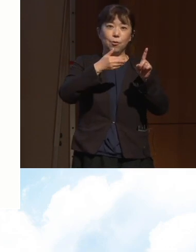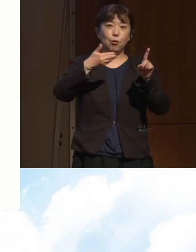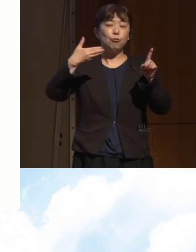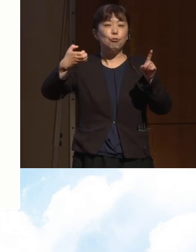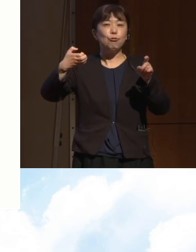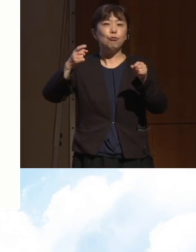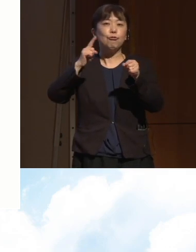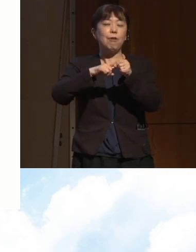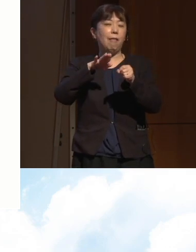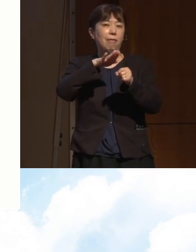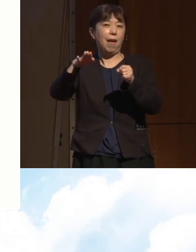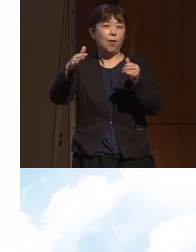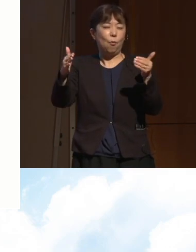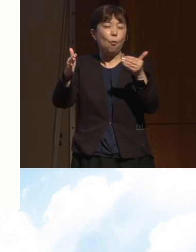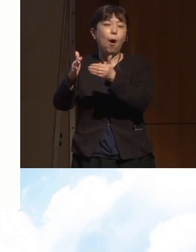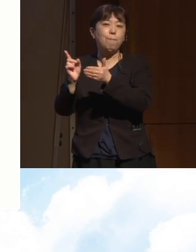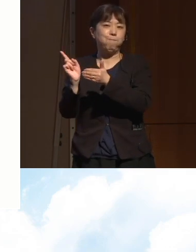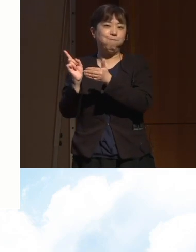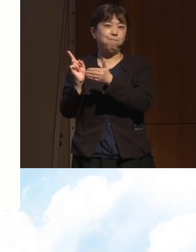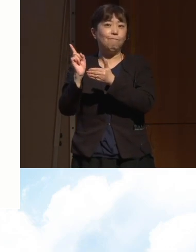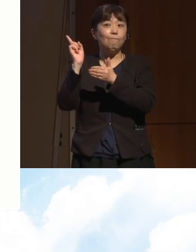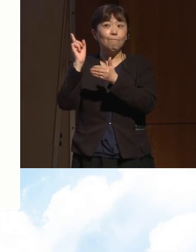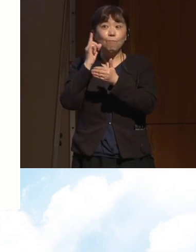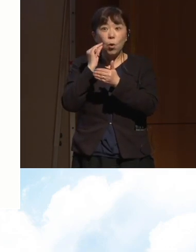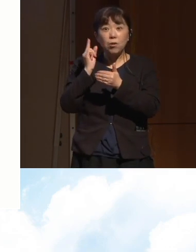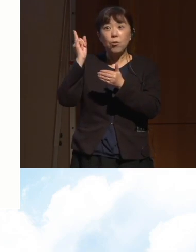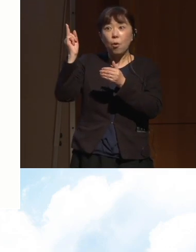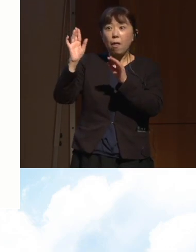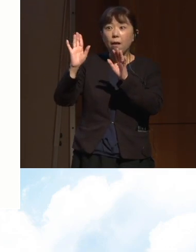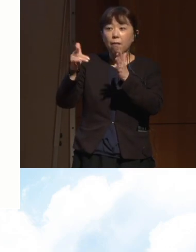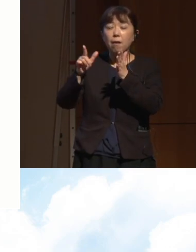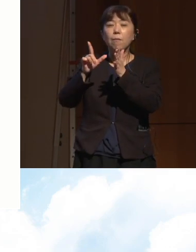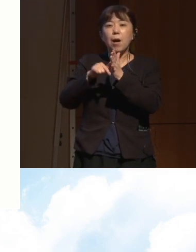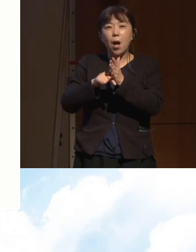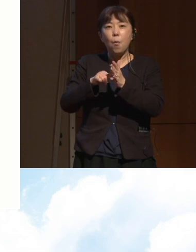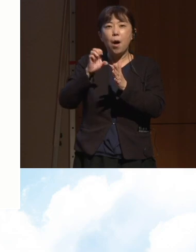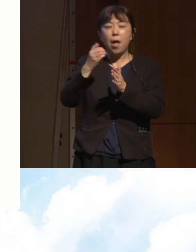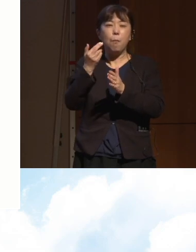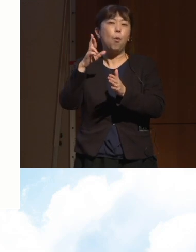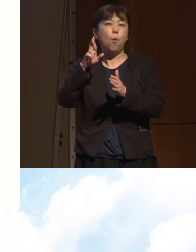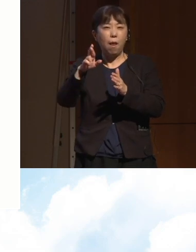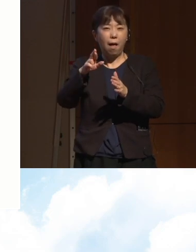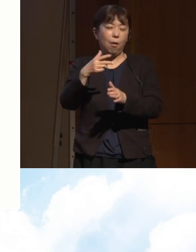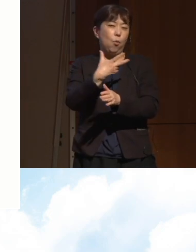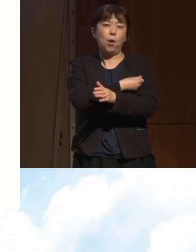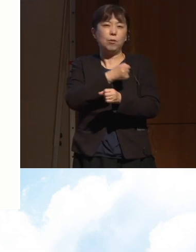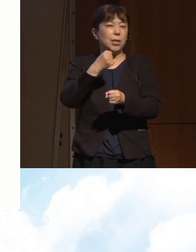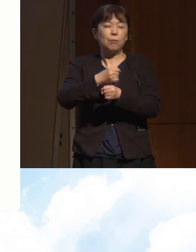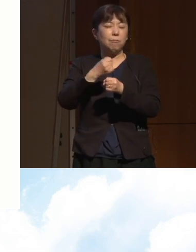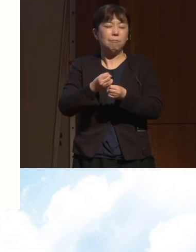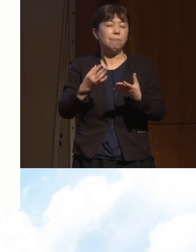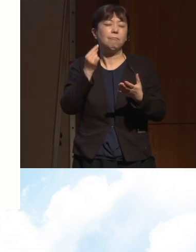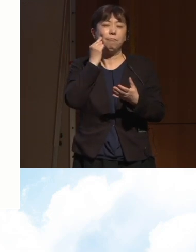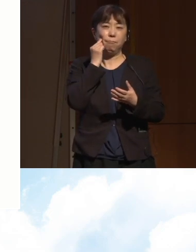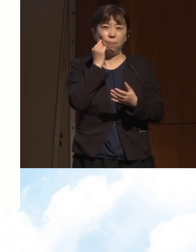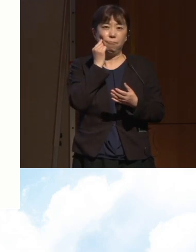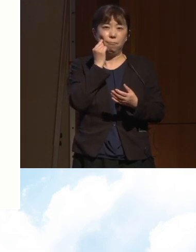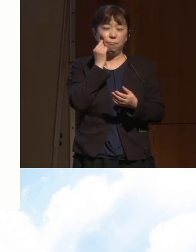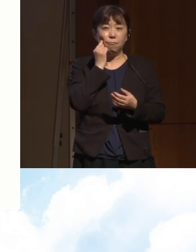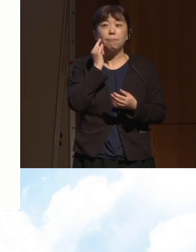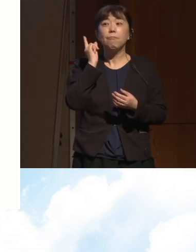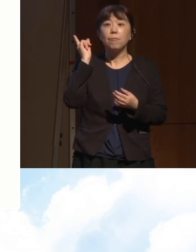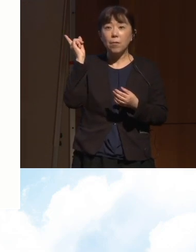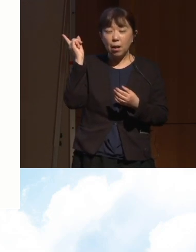a vaccine for Ebola virus, because it's much easier to protect against Marburg virus than it is against Ebola. So the